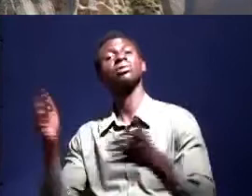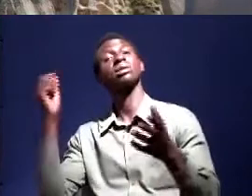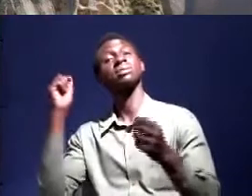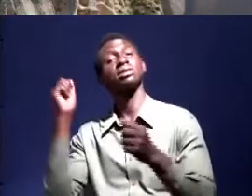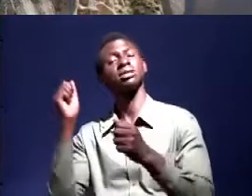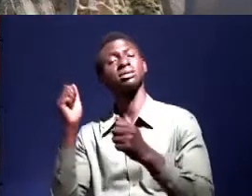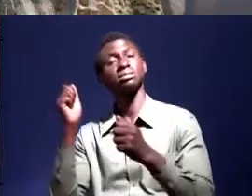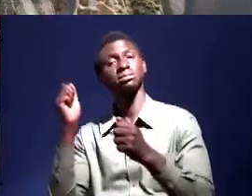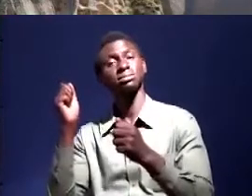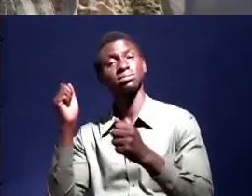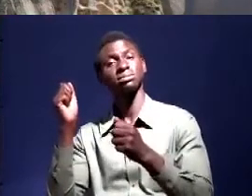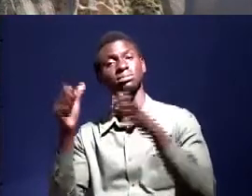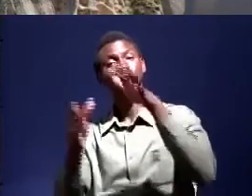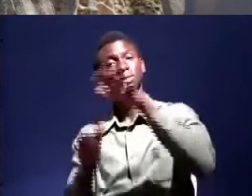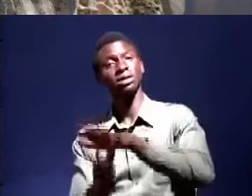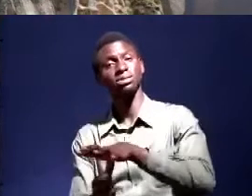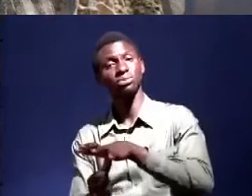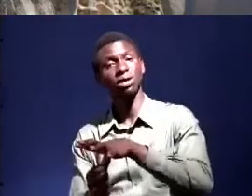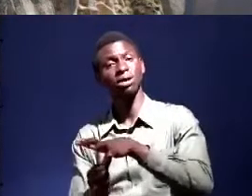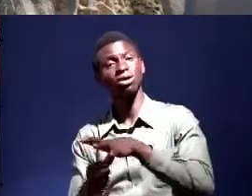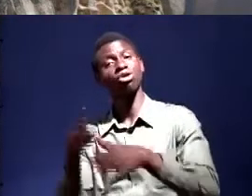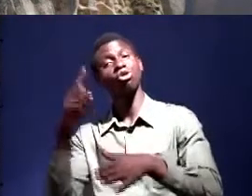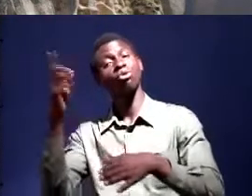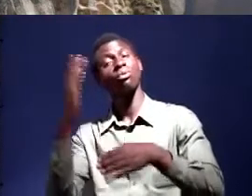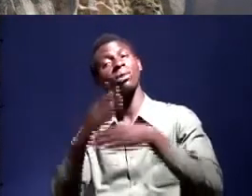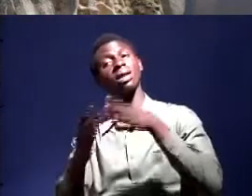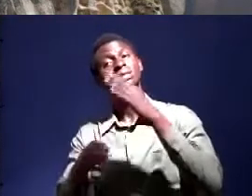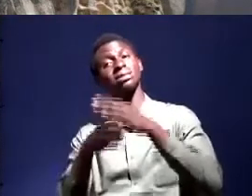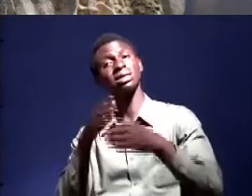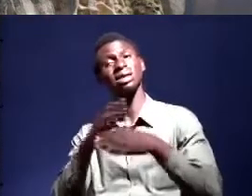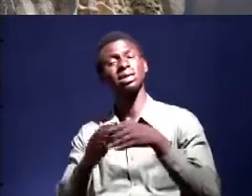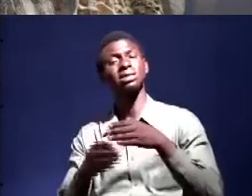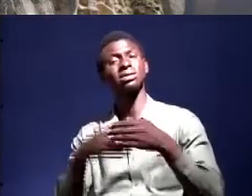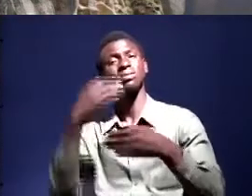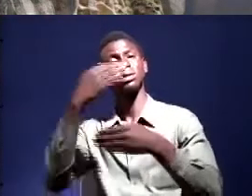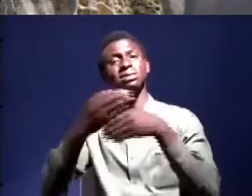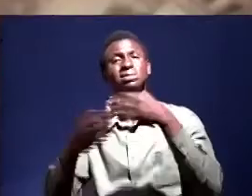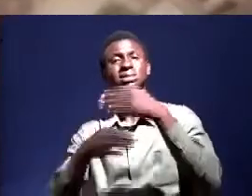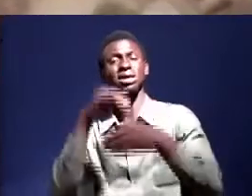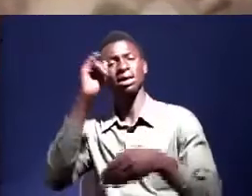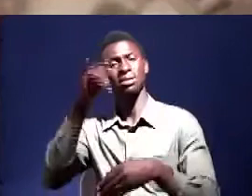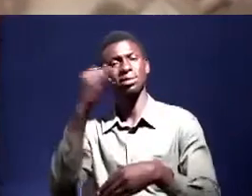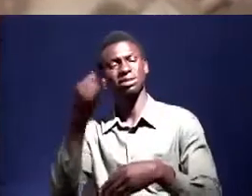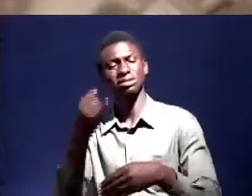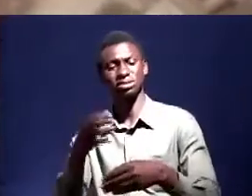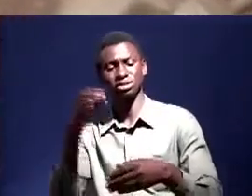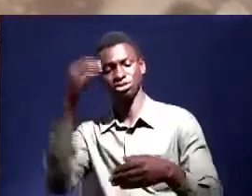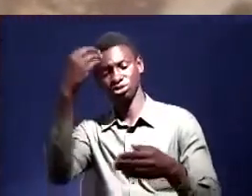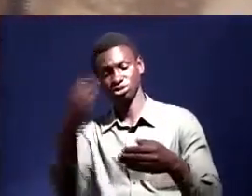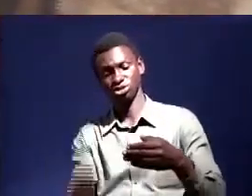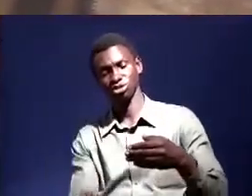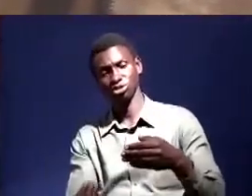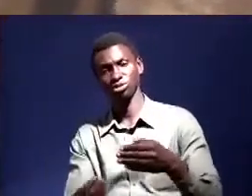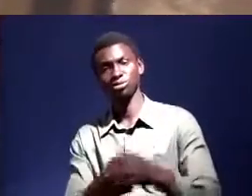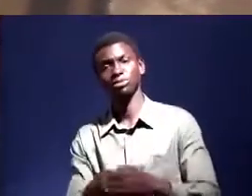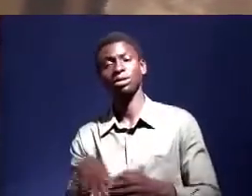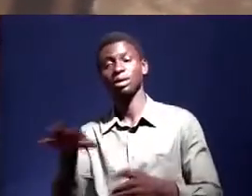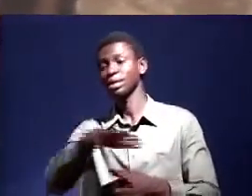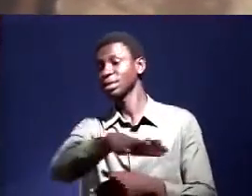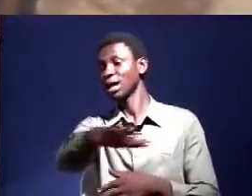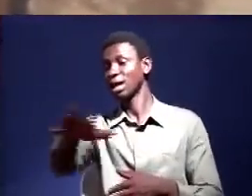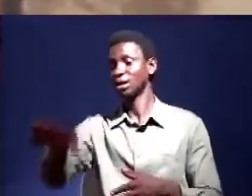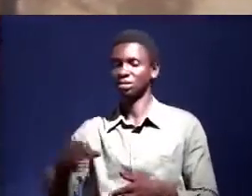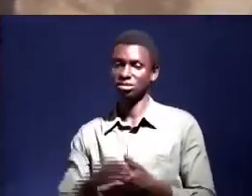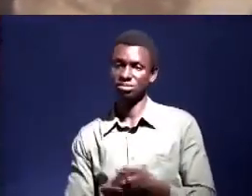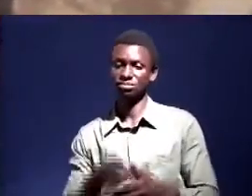cities under the ground. Walitengeneza walijenga majiji chini katika ardhi. 10,000 people could live in those